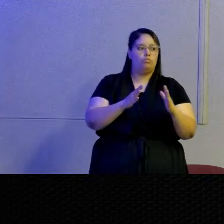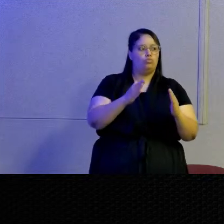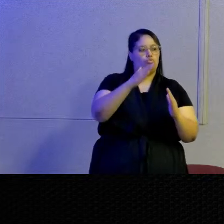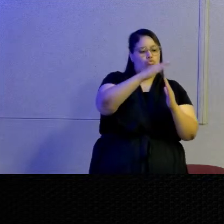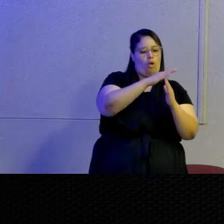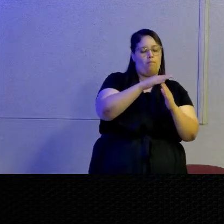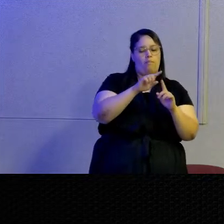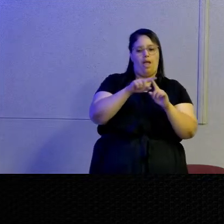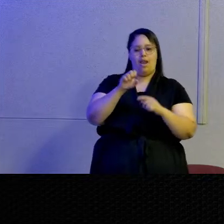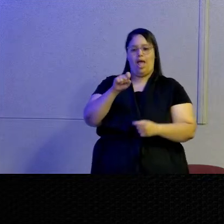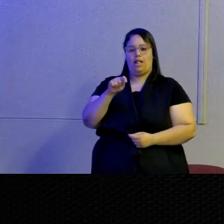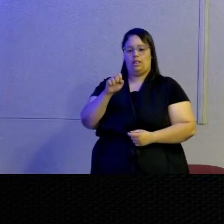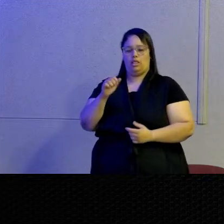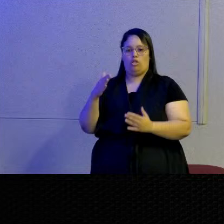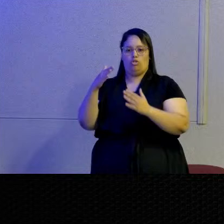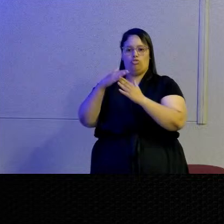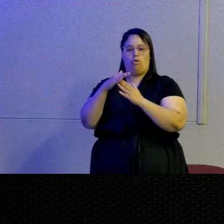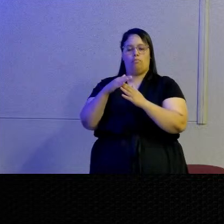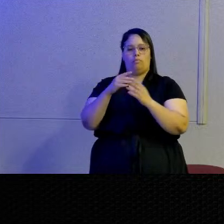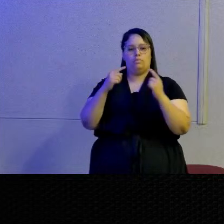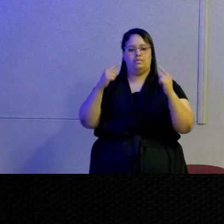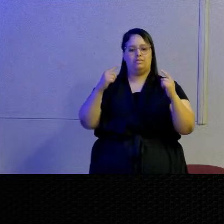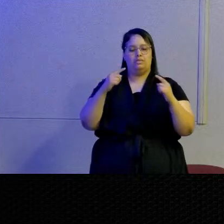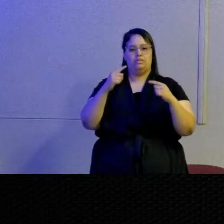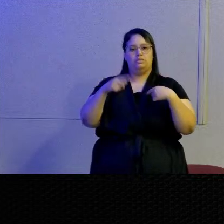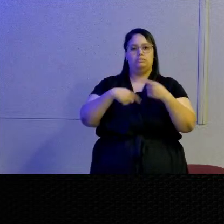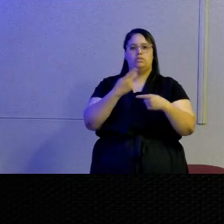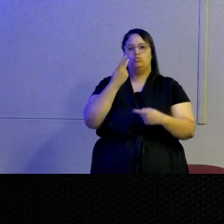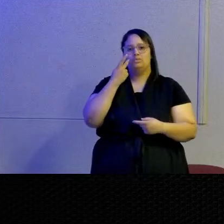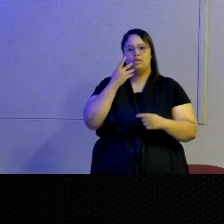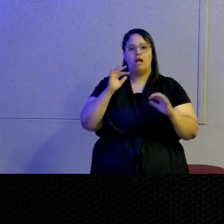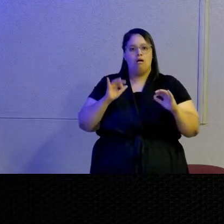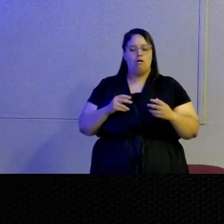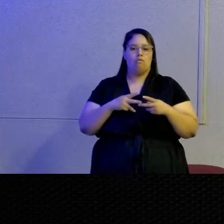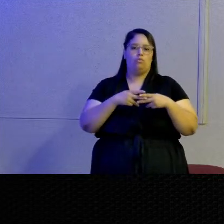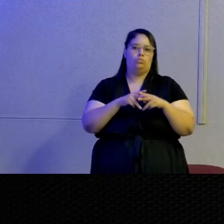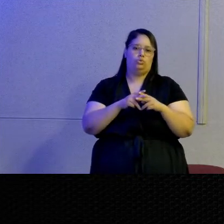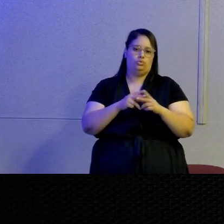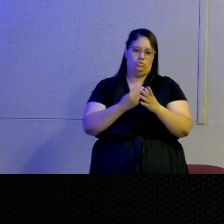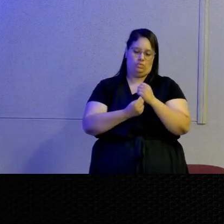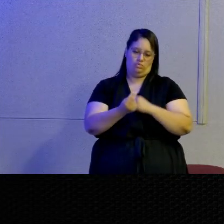anti-top spins to see how those things were produced.